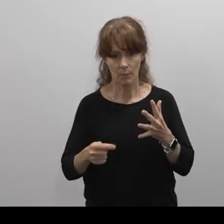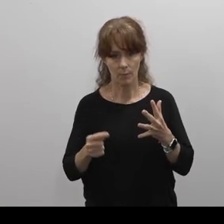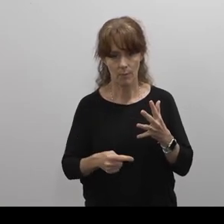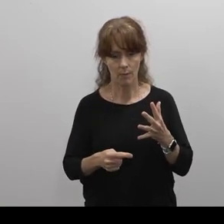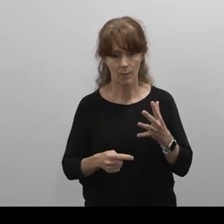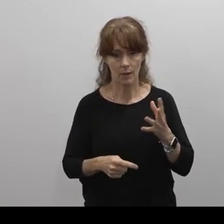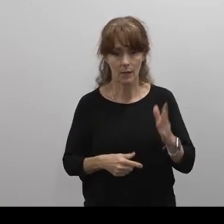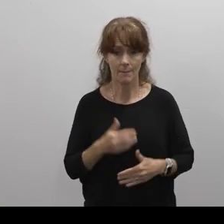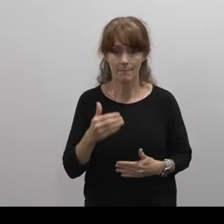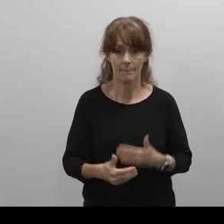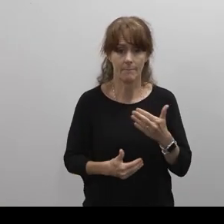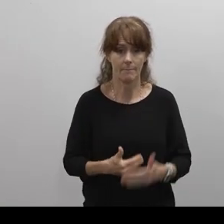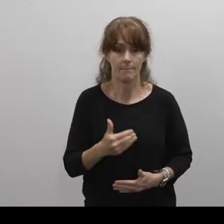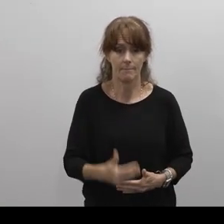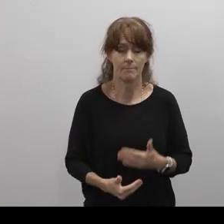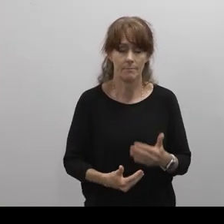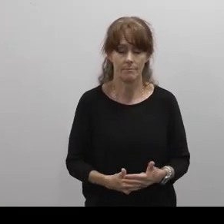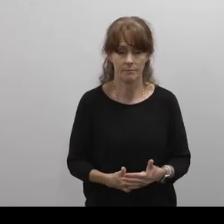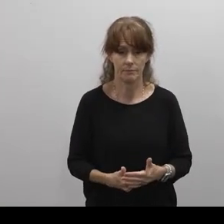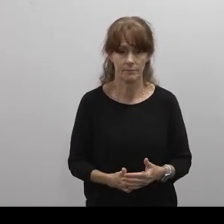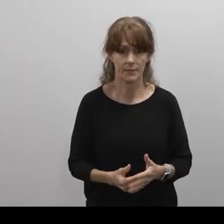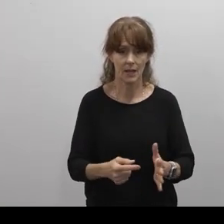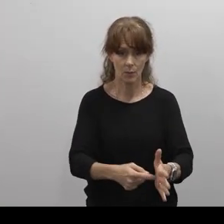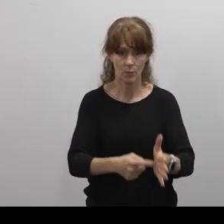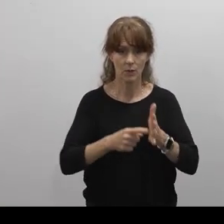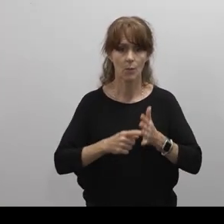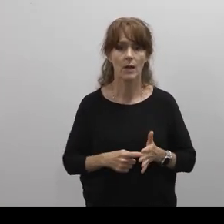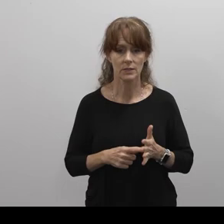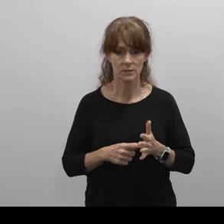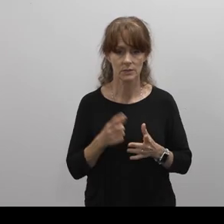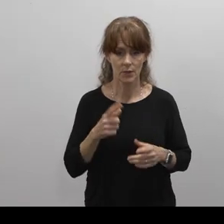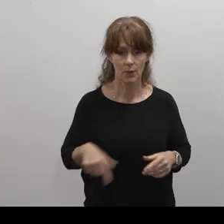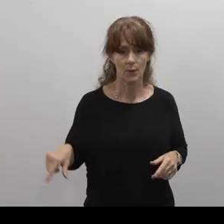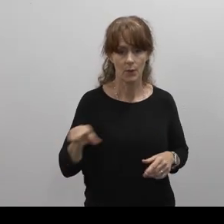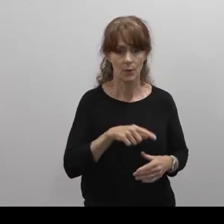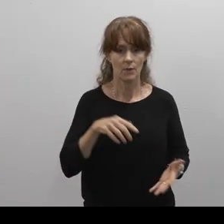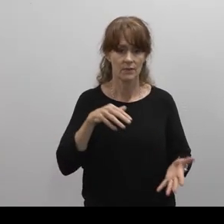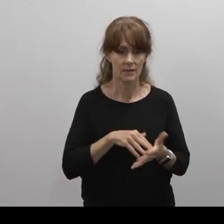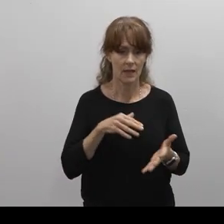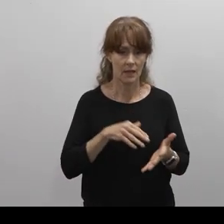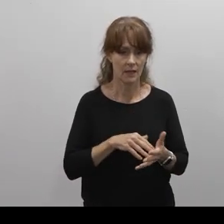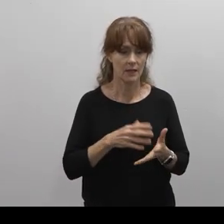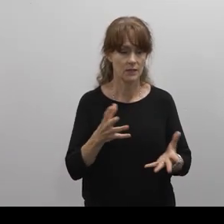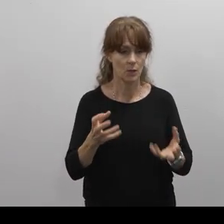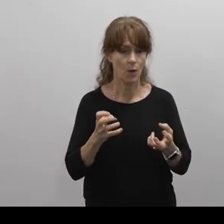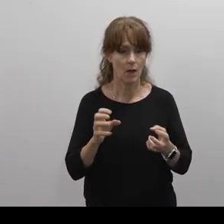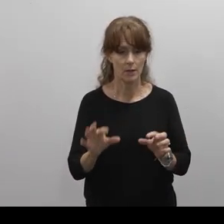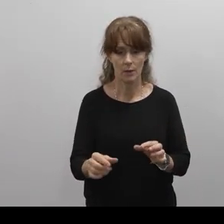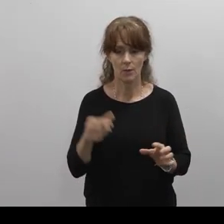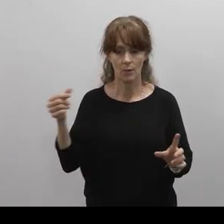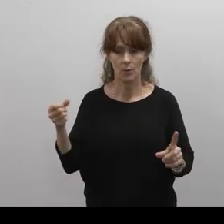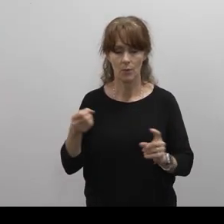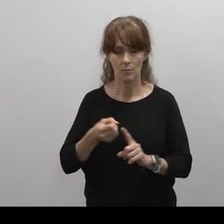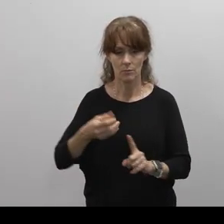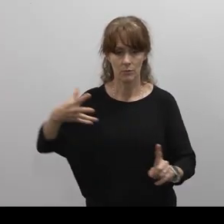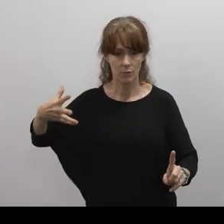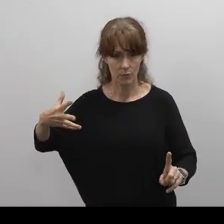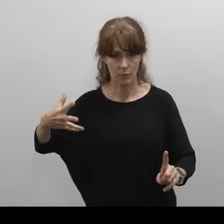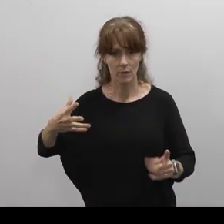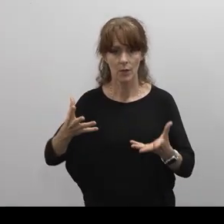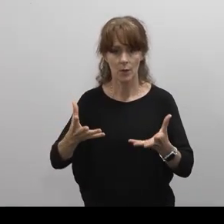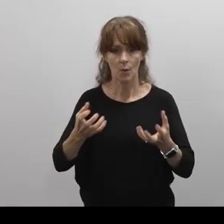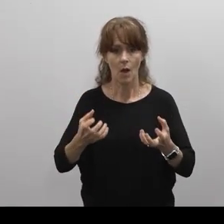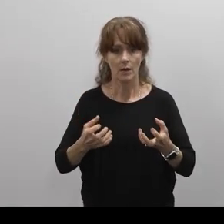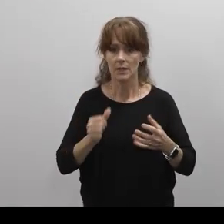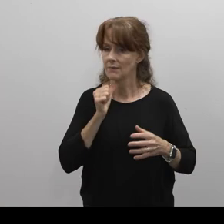come quickly, it requires that you all have studied, and if you want something pulled out for further discussion, you do it.